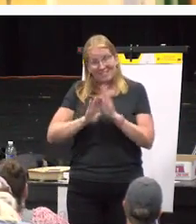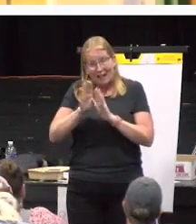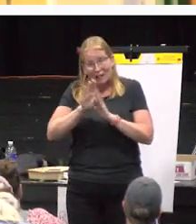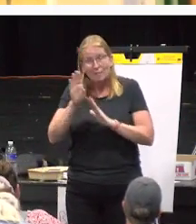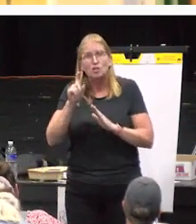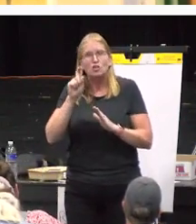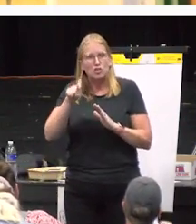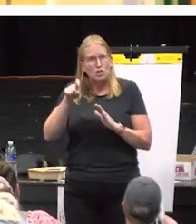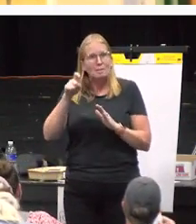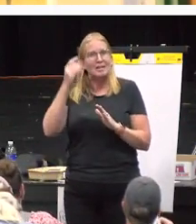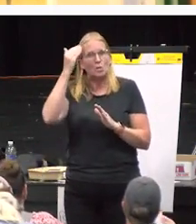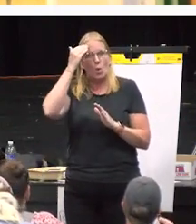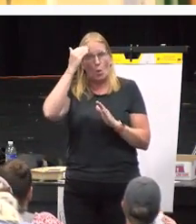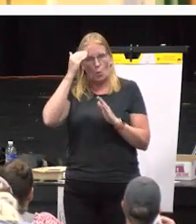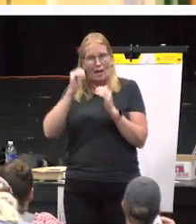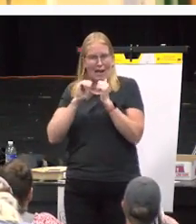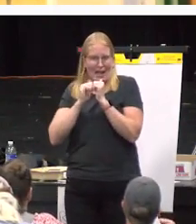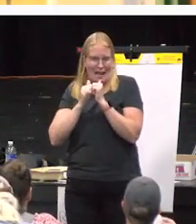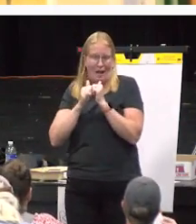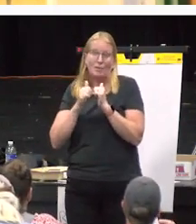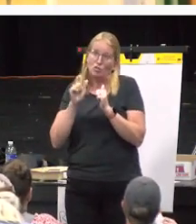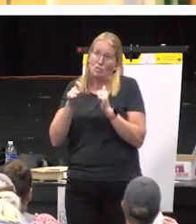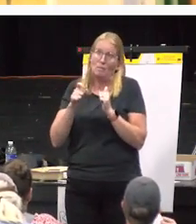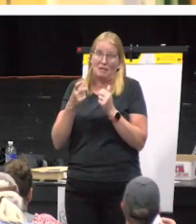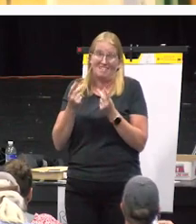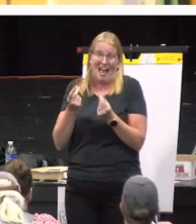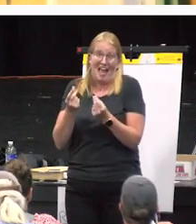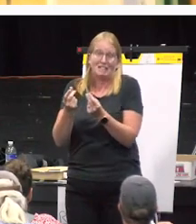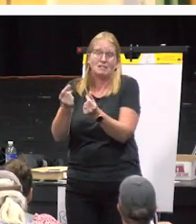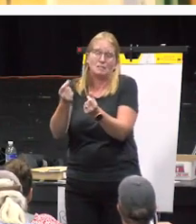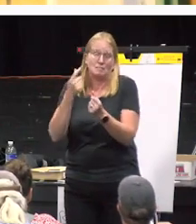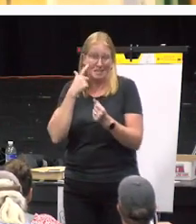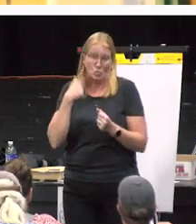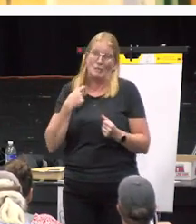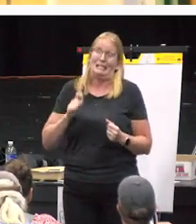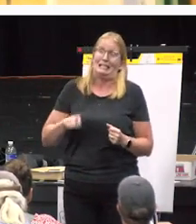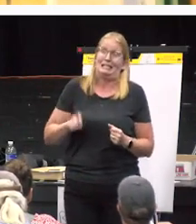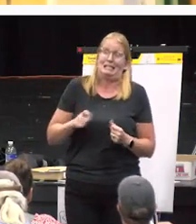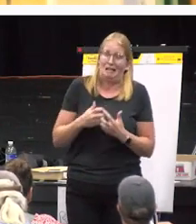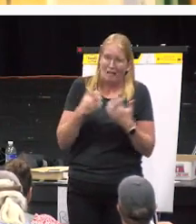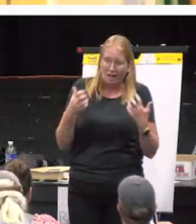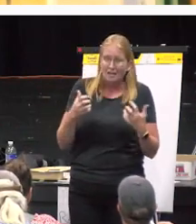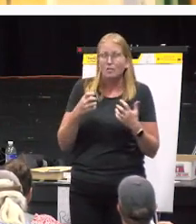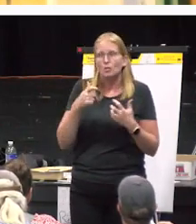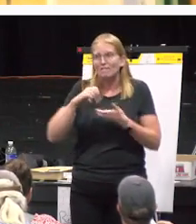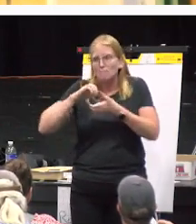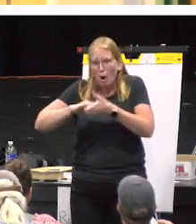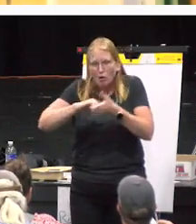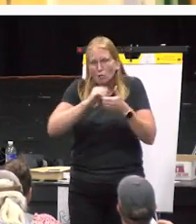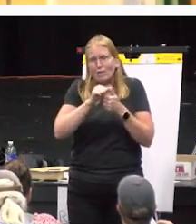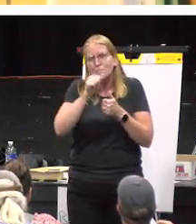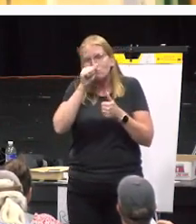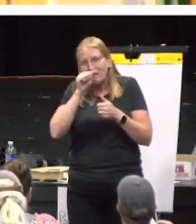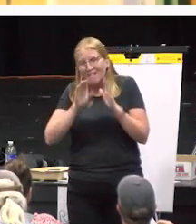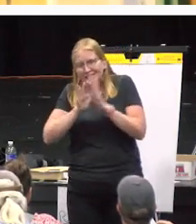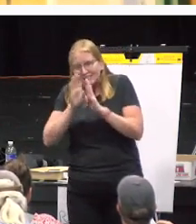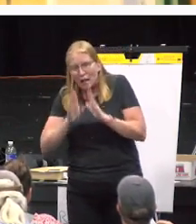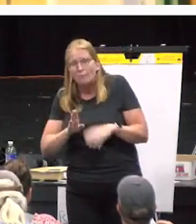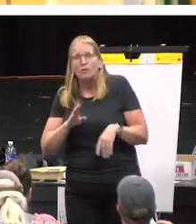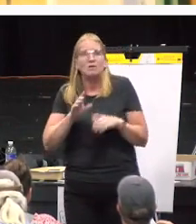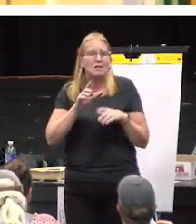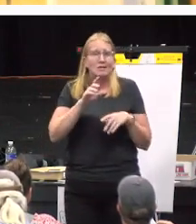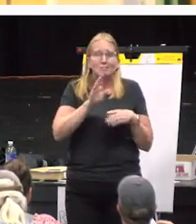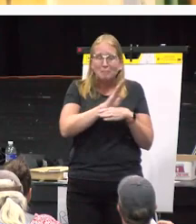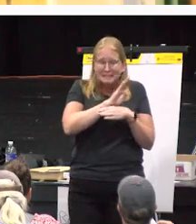or accelerated by the immediate need, and new partnerships, including with private developers prepared to accelerate new